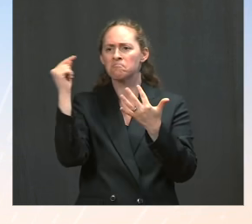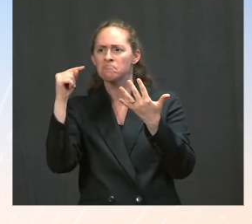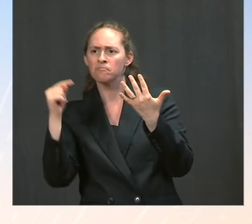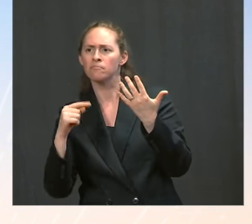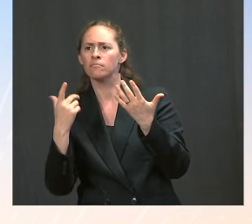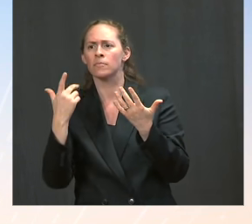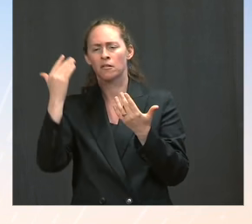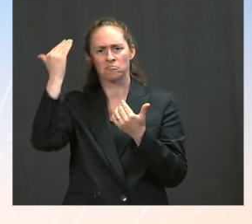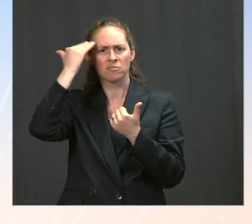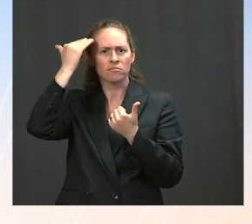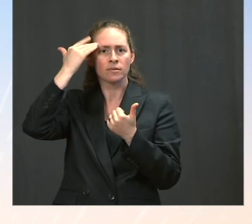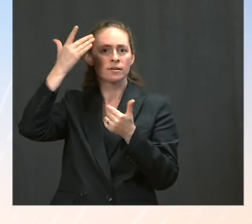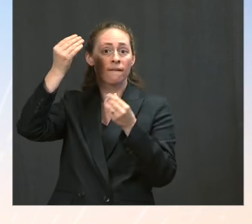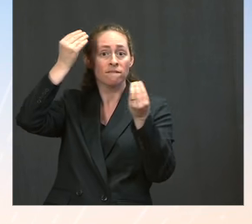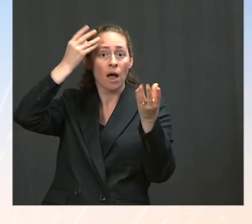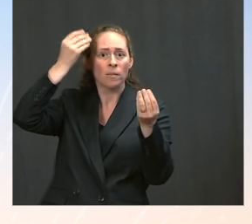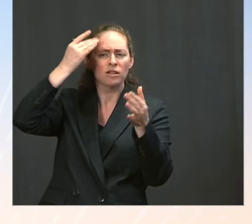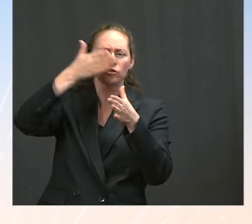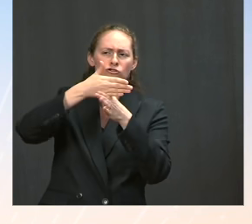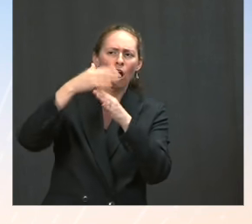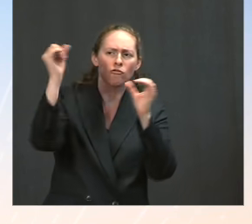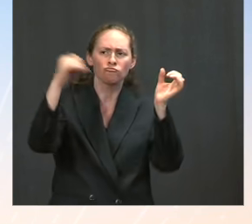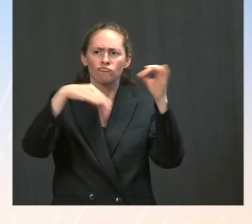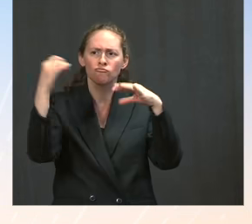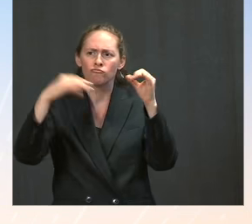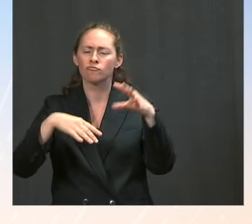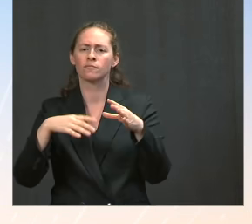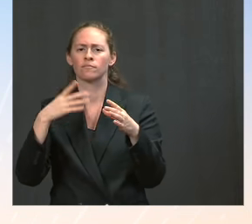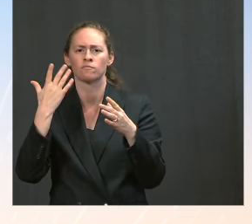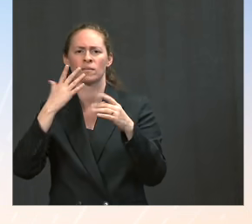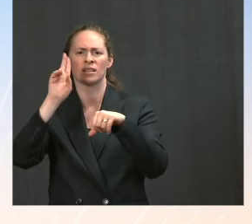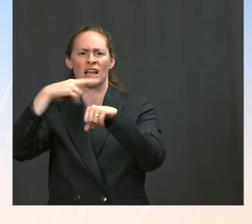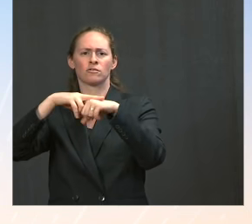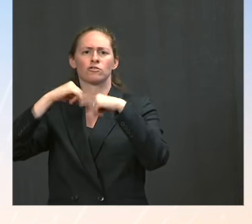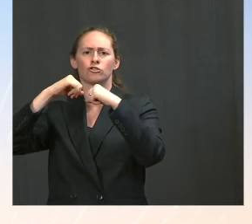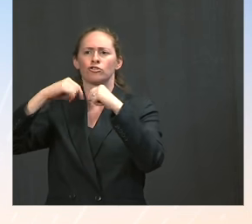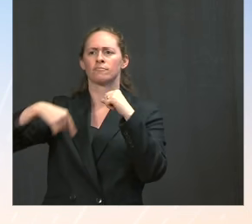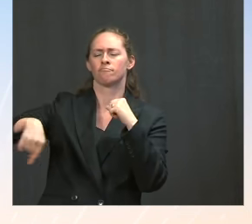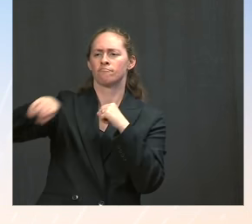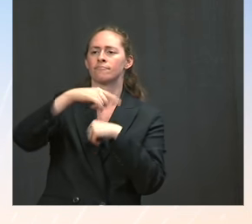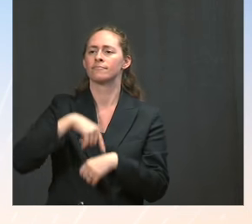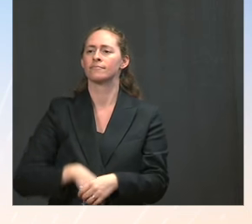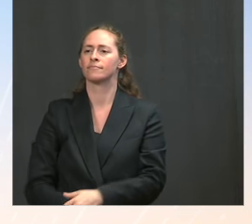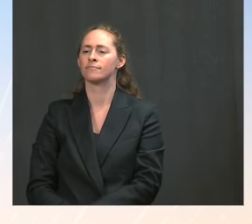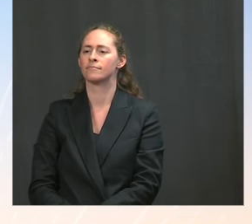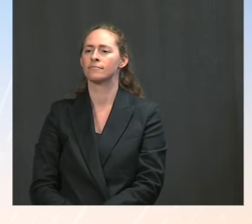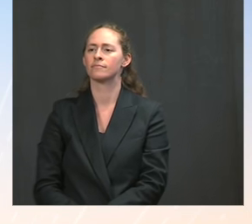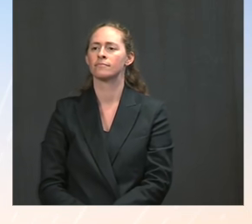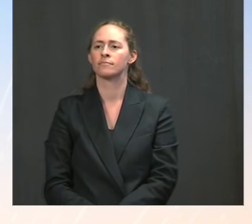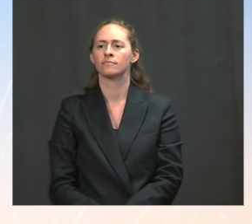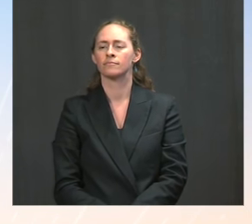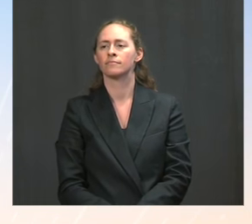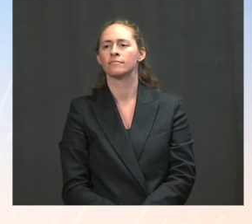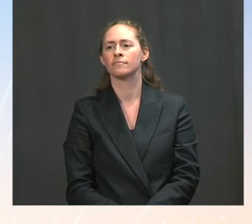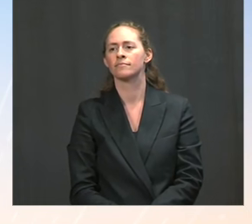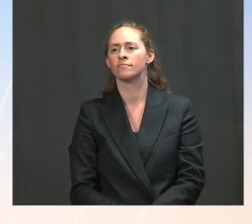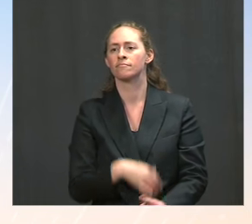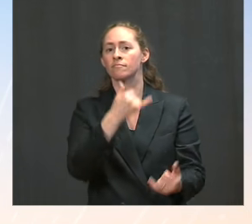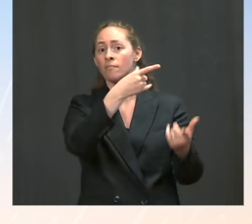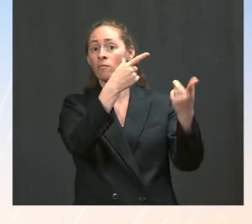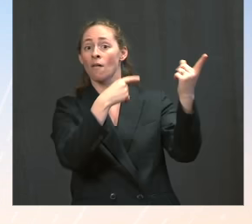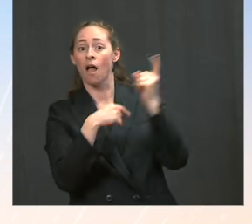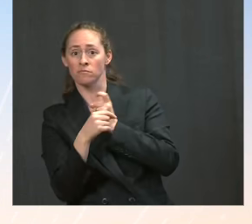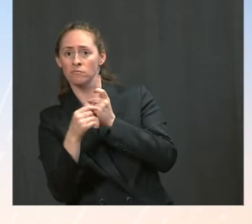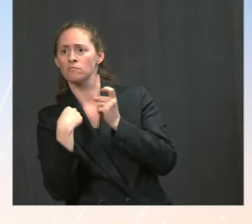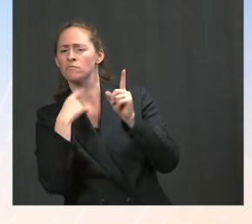security cooperation. We've responded to that request, and the discussions between our delegations have been extremely constructive and